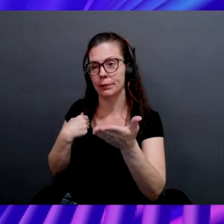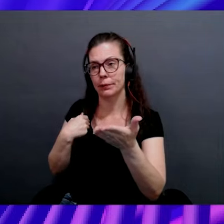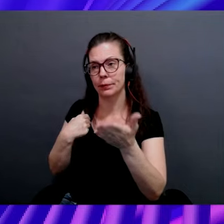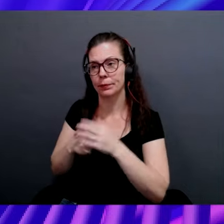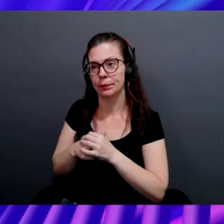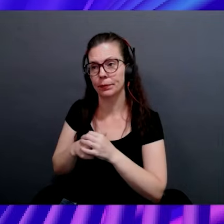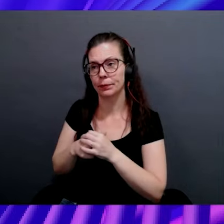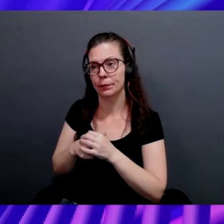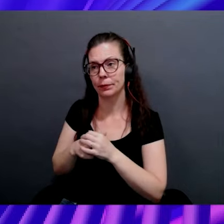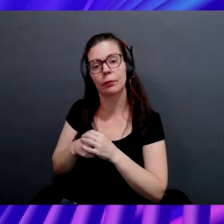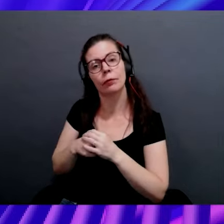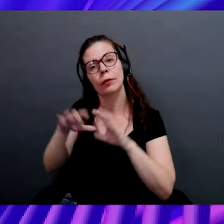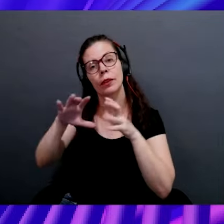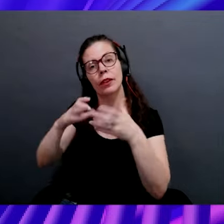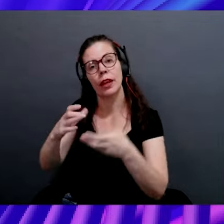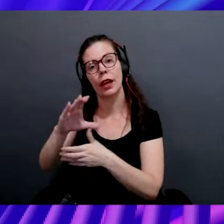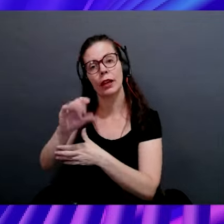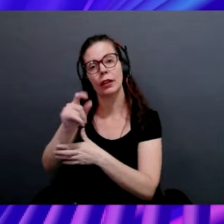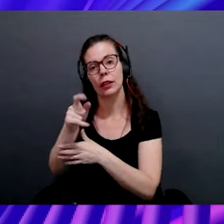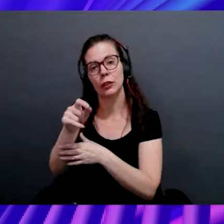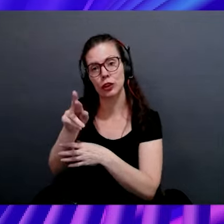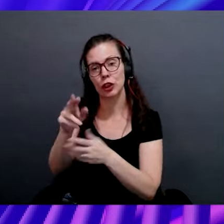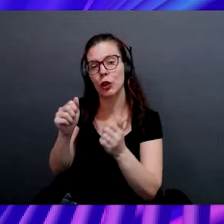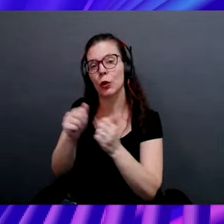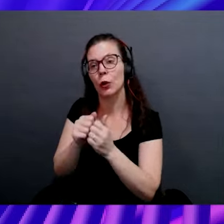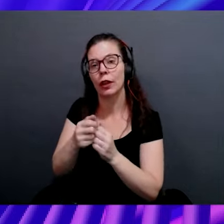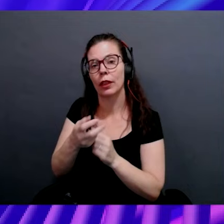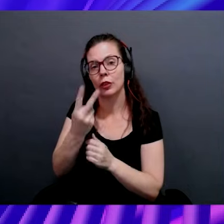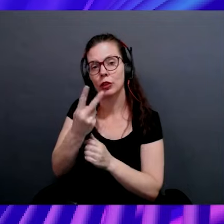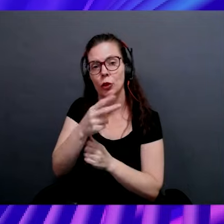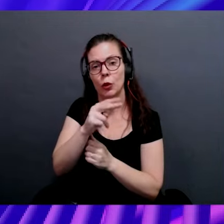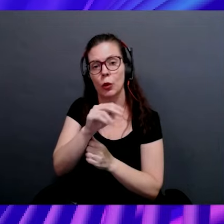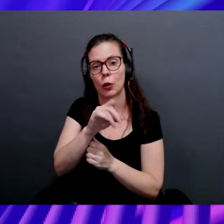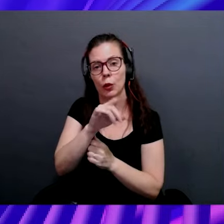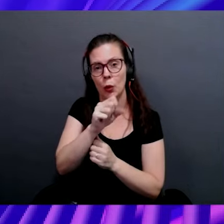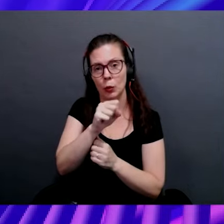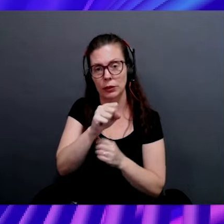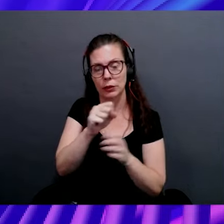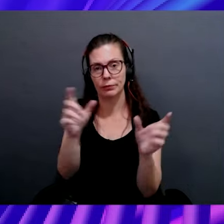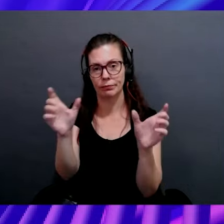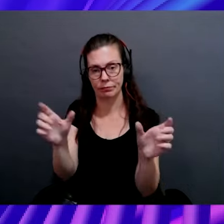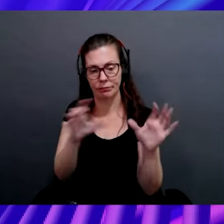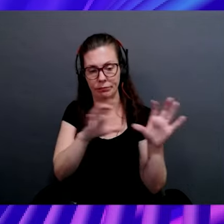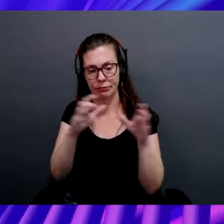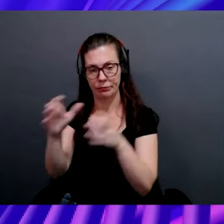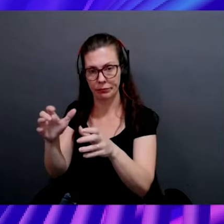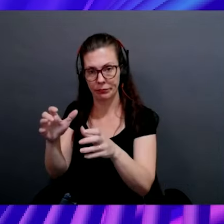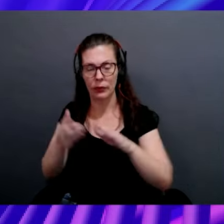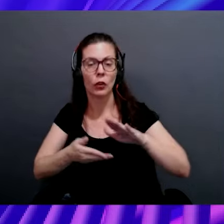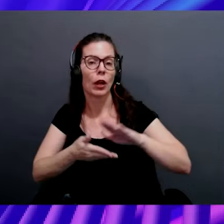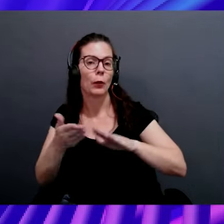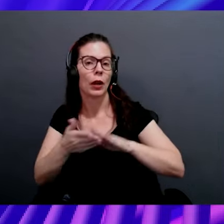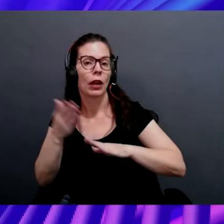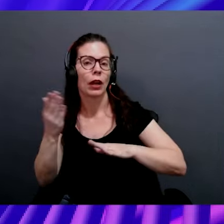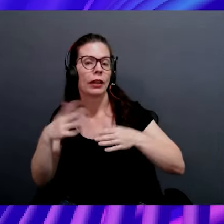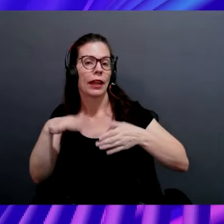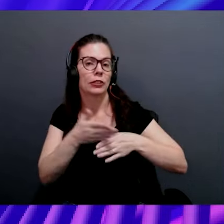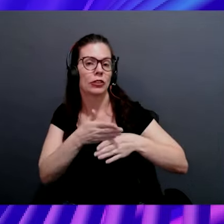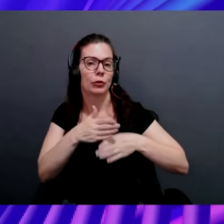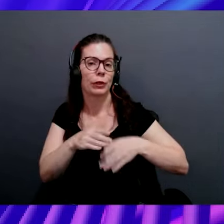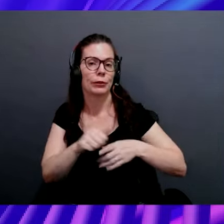a cluster with 2 nodes, and I'm going to run a distributed training